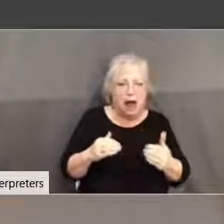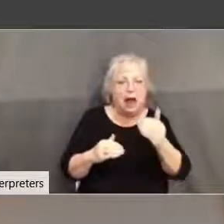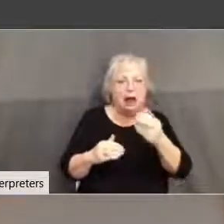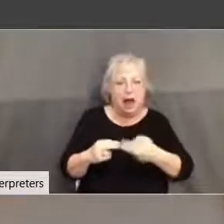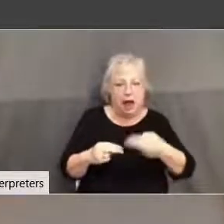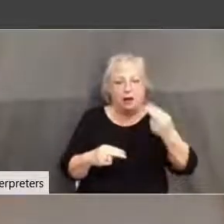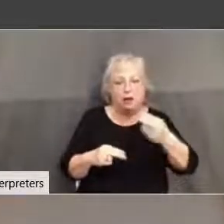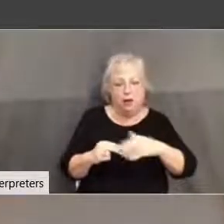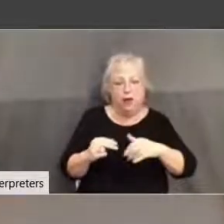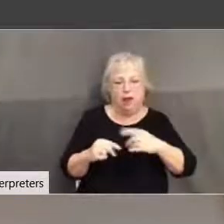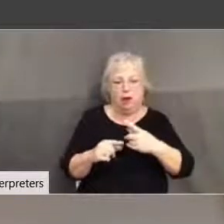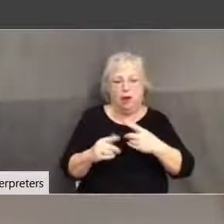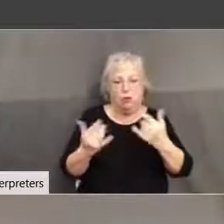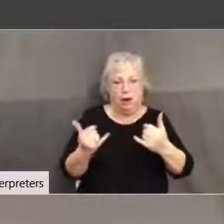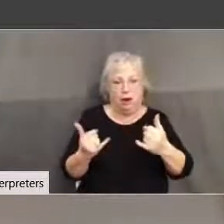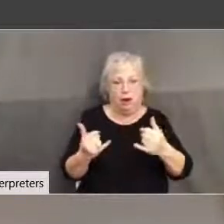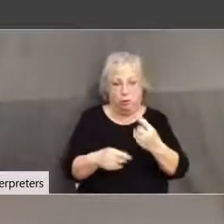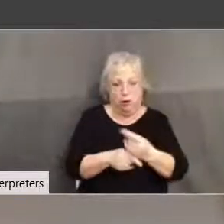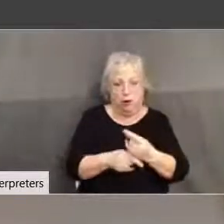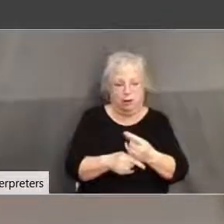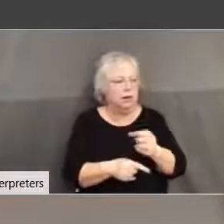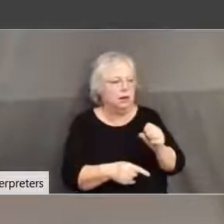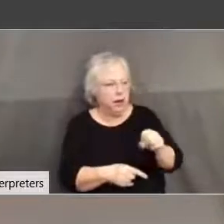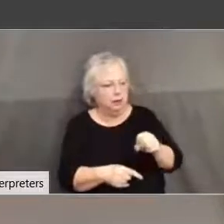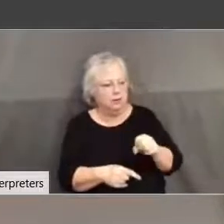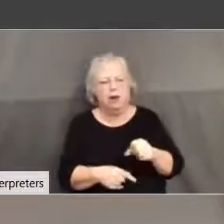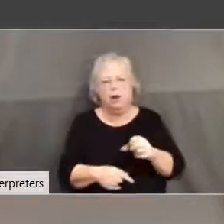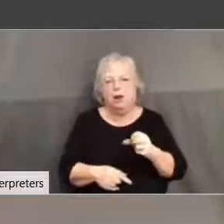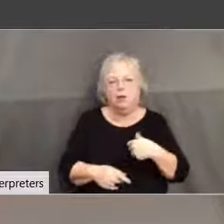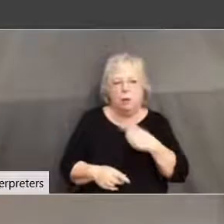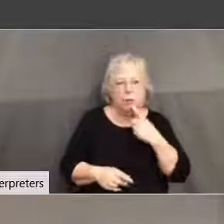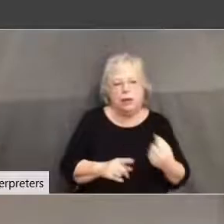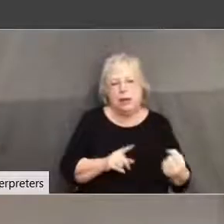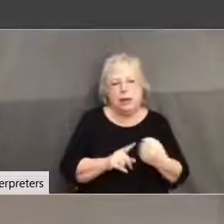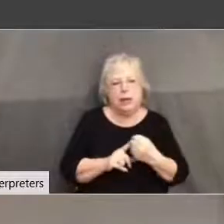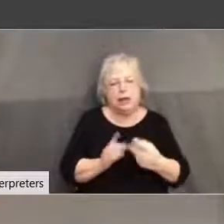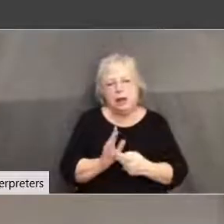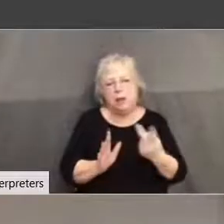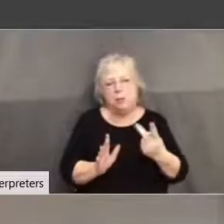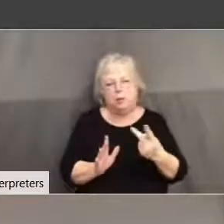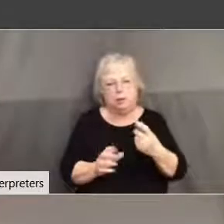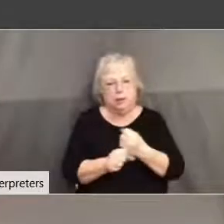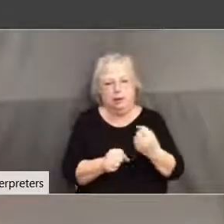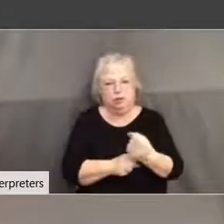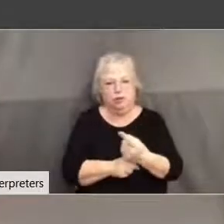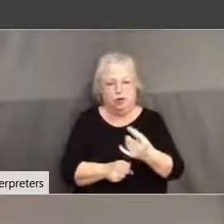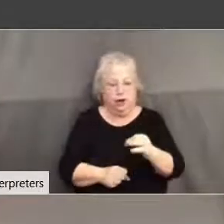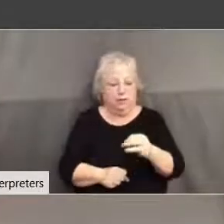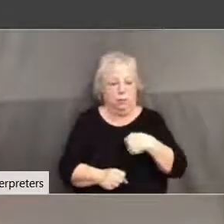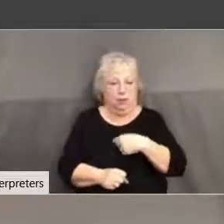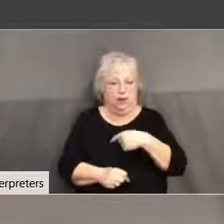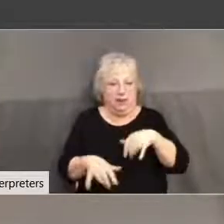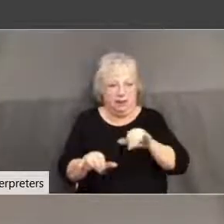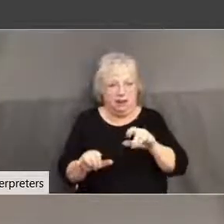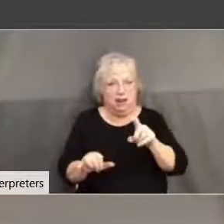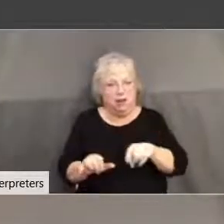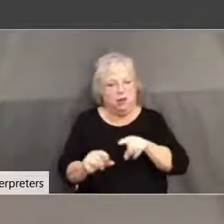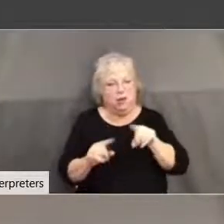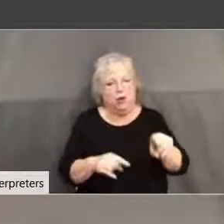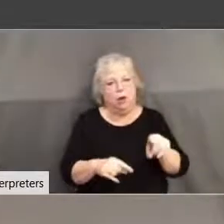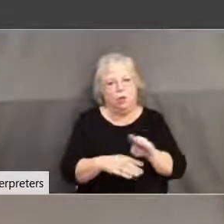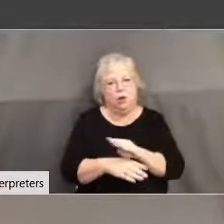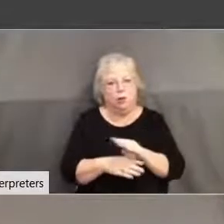So we're going to get hit double a year from now if we still have to go to a commercial insurance